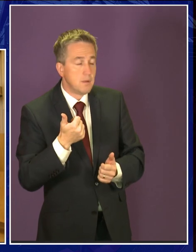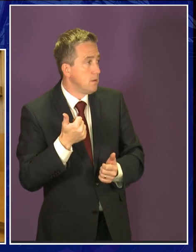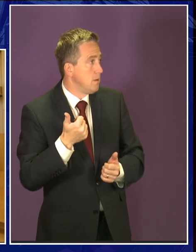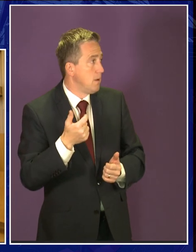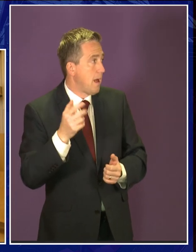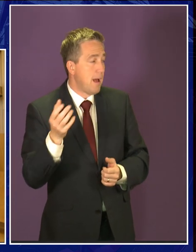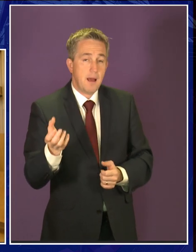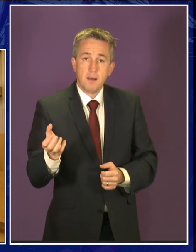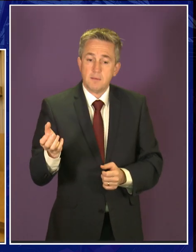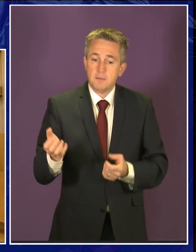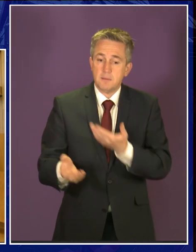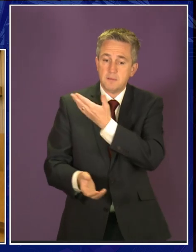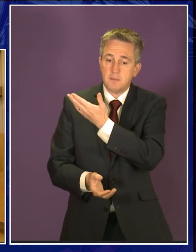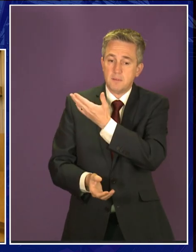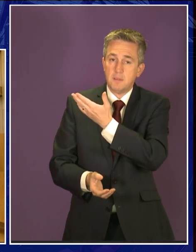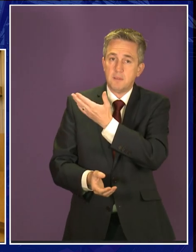And I have slides.